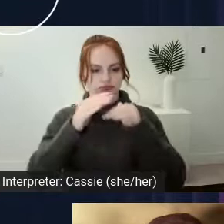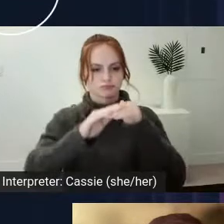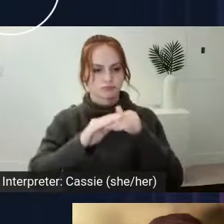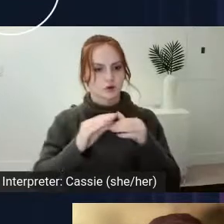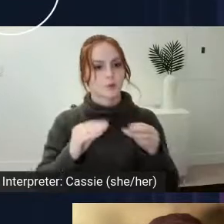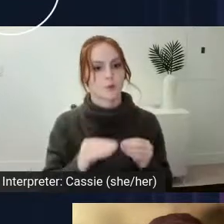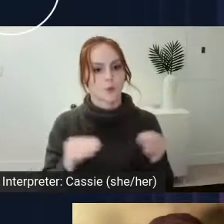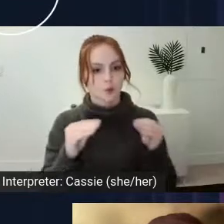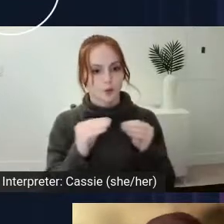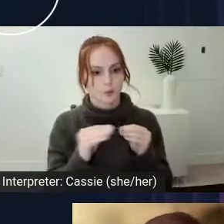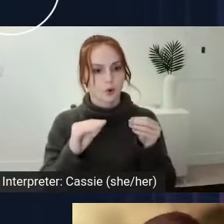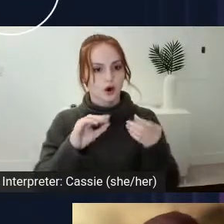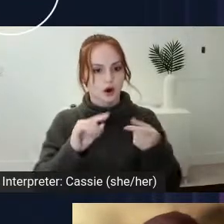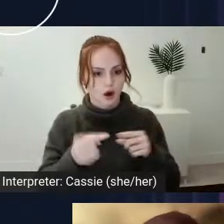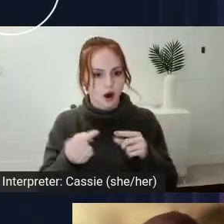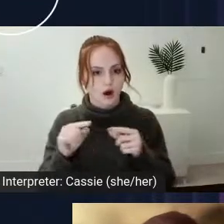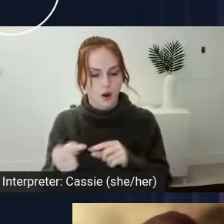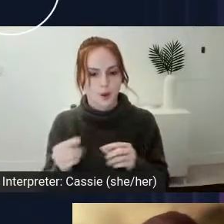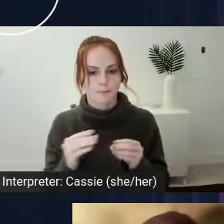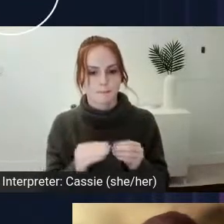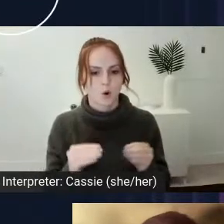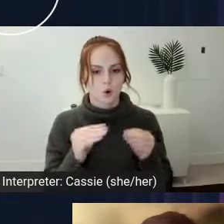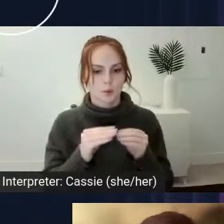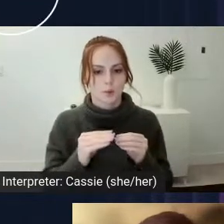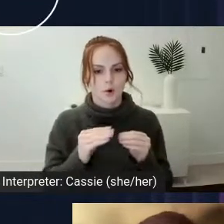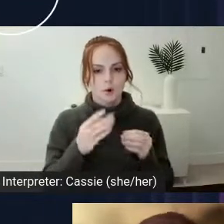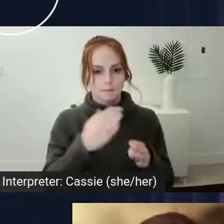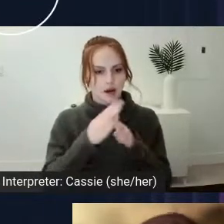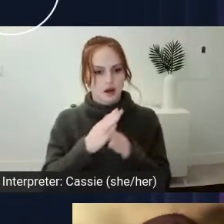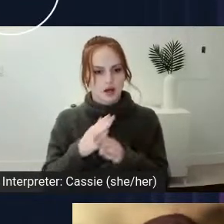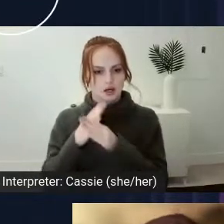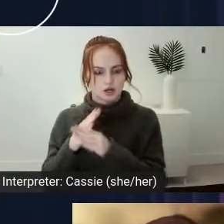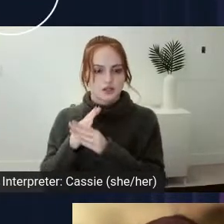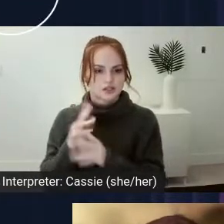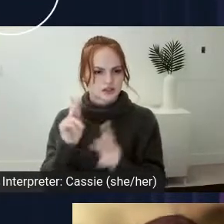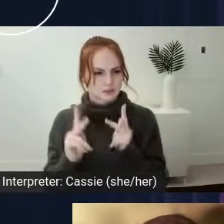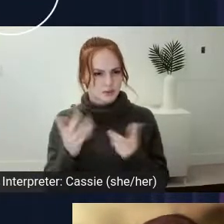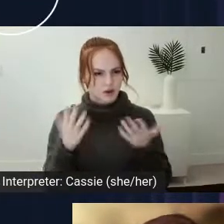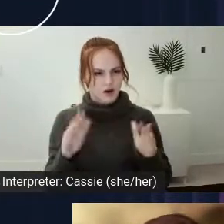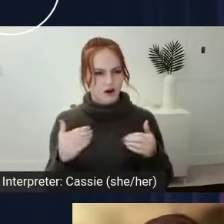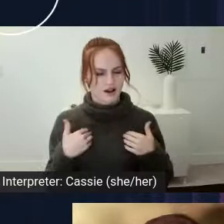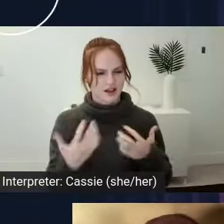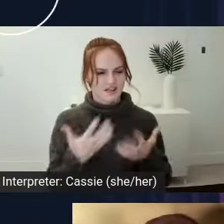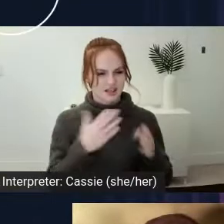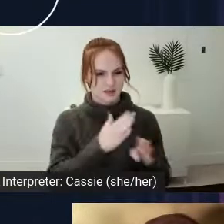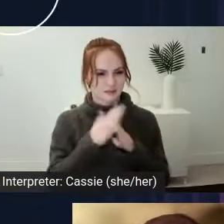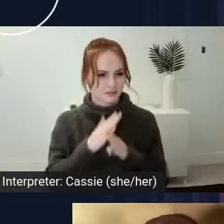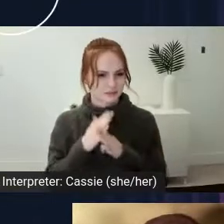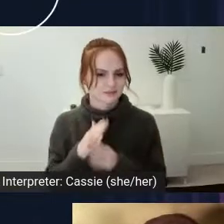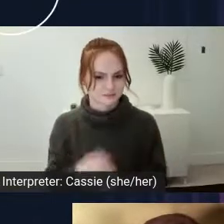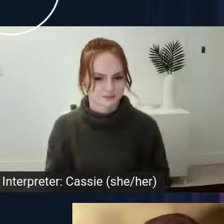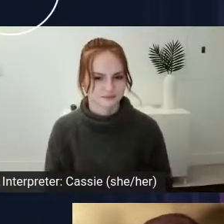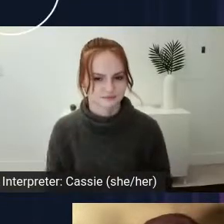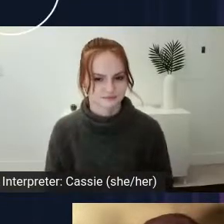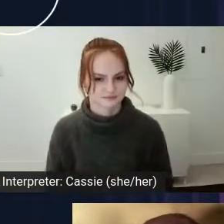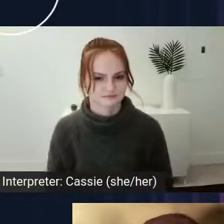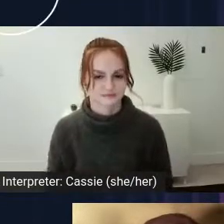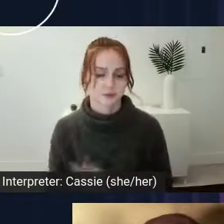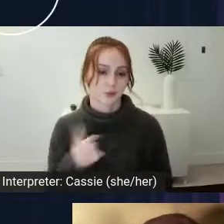harm and more barriers for people that already have so many barriers. So maybe we go